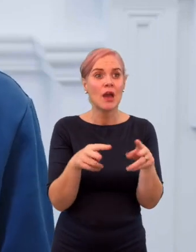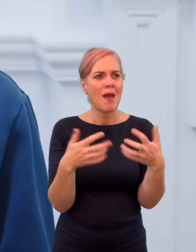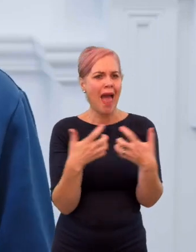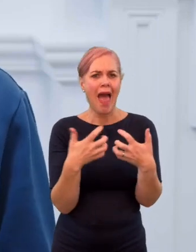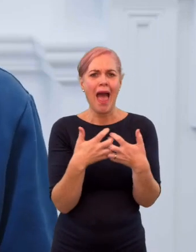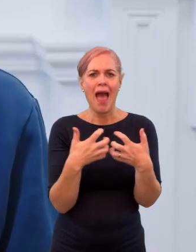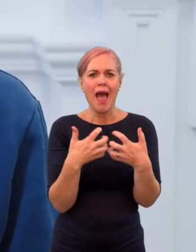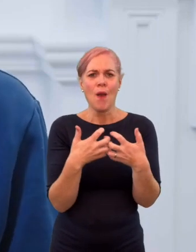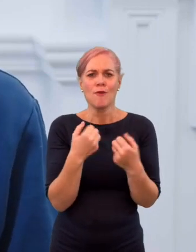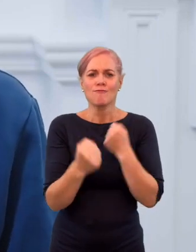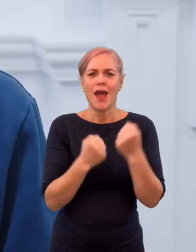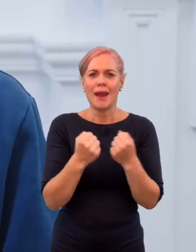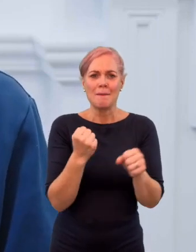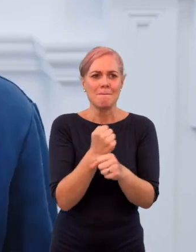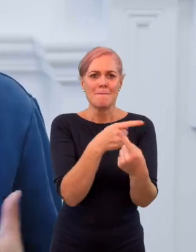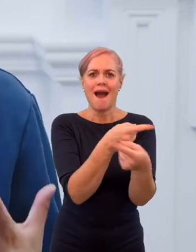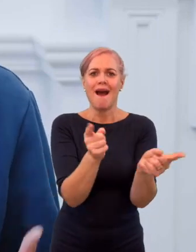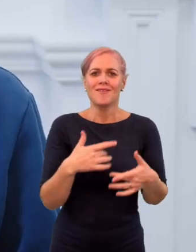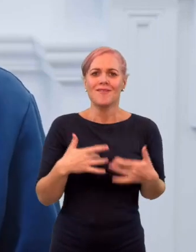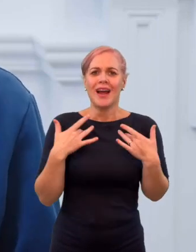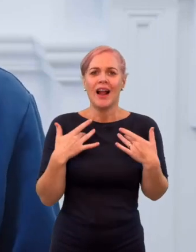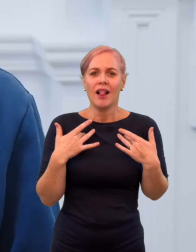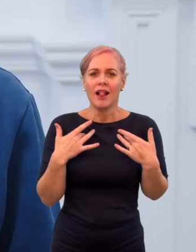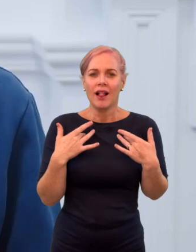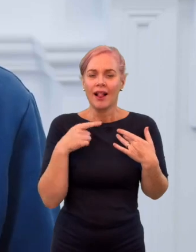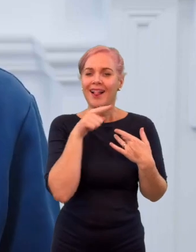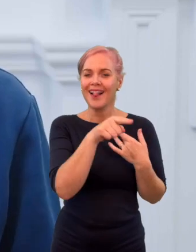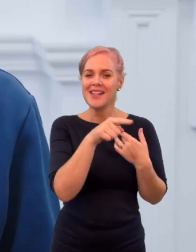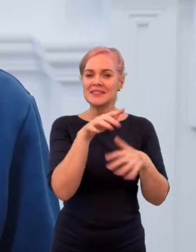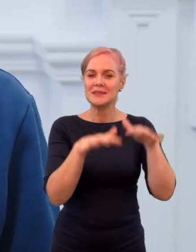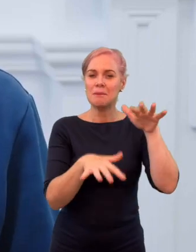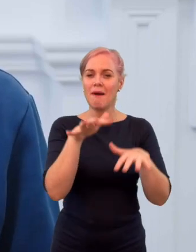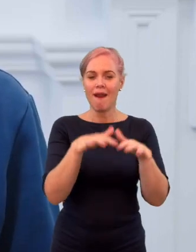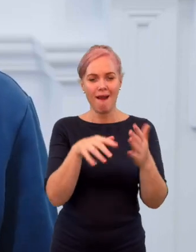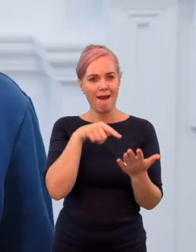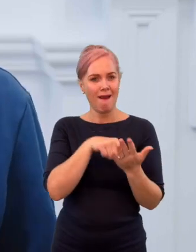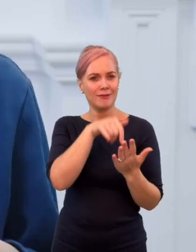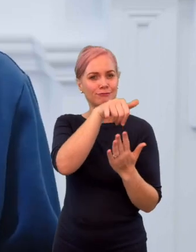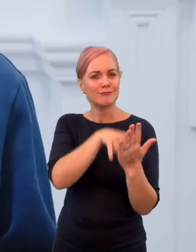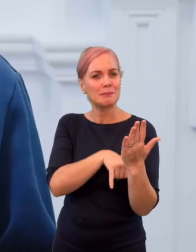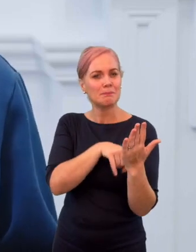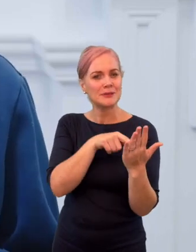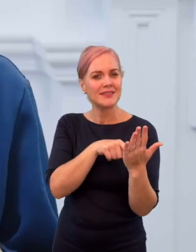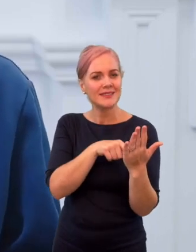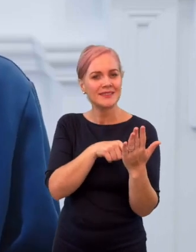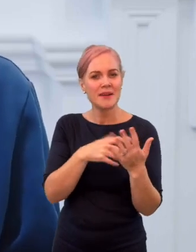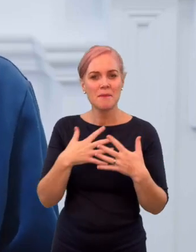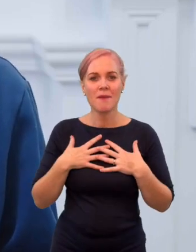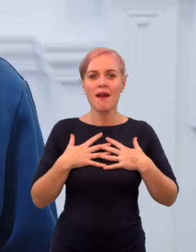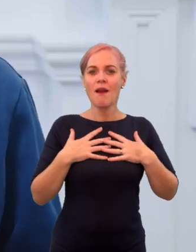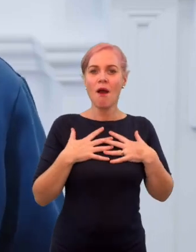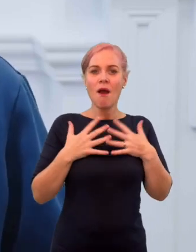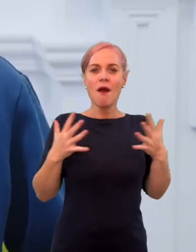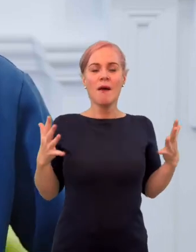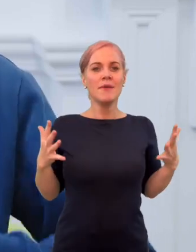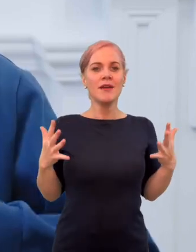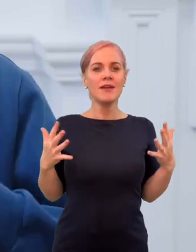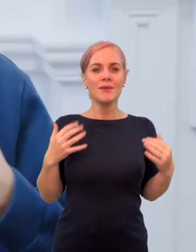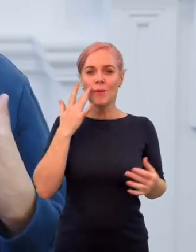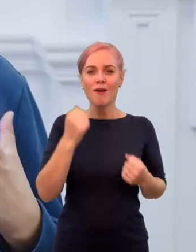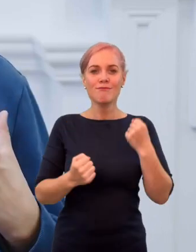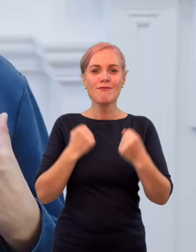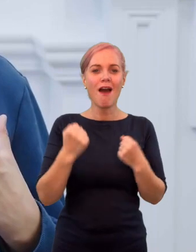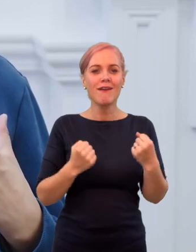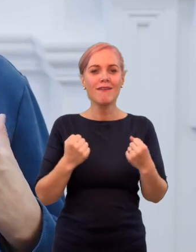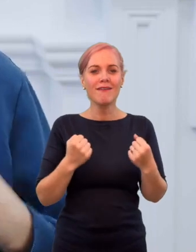interviews of and videos of said how running made them feel, and it's very similar to how it makes Amber feel in the script. And so it's about having